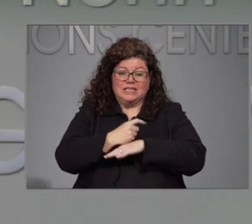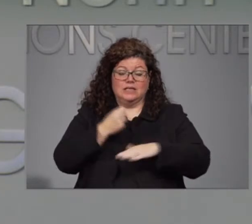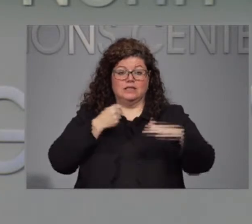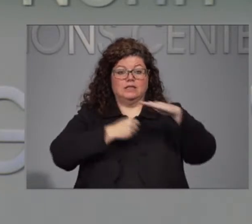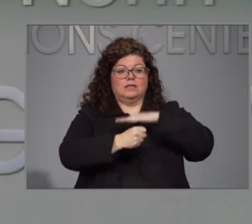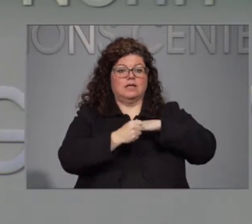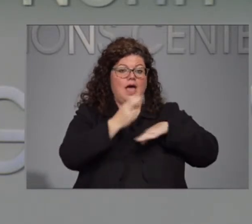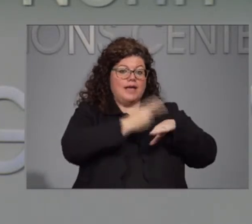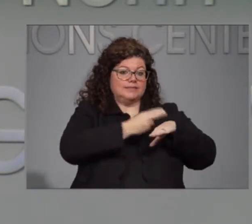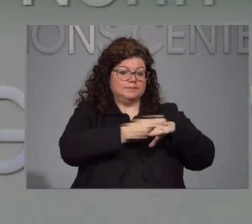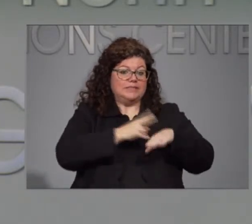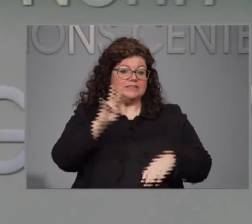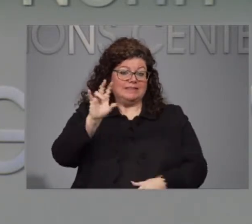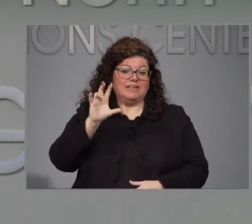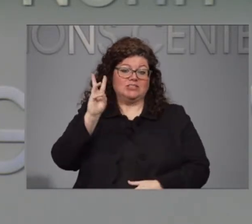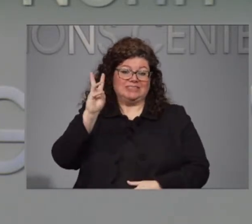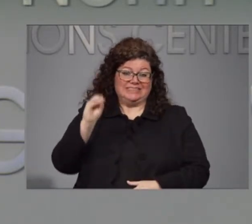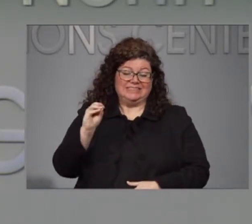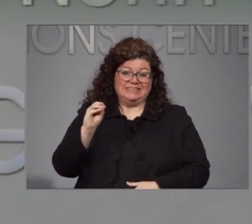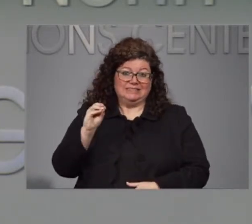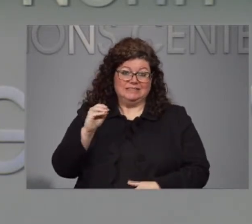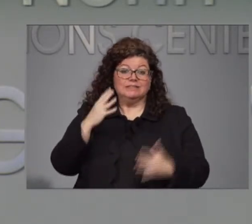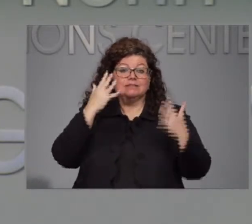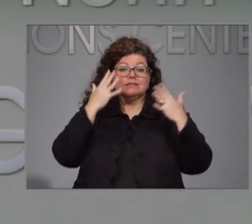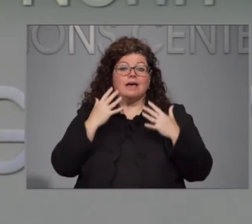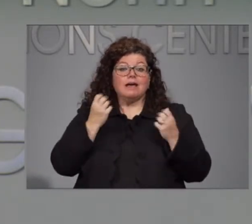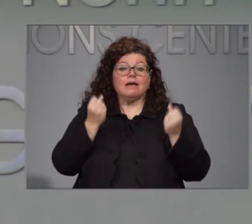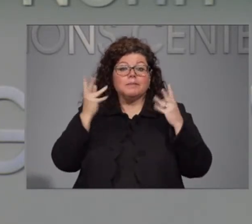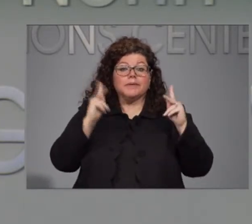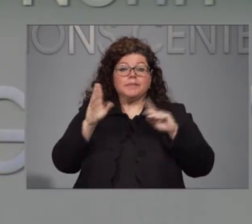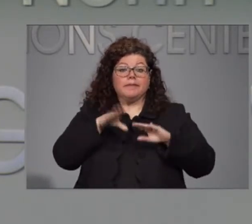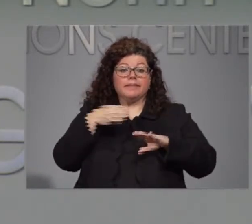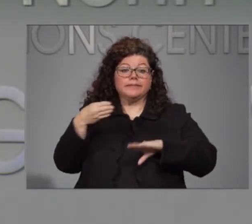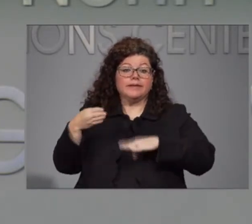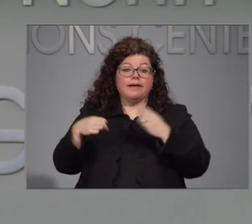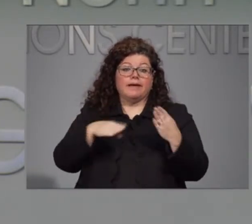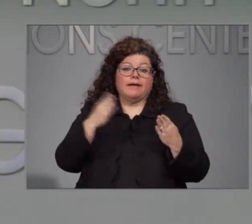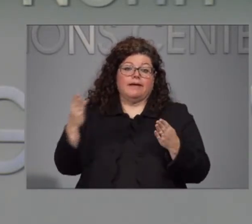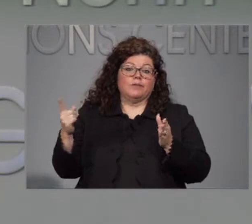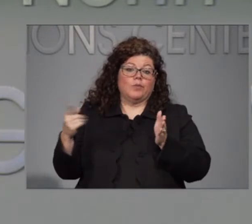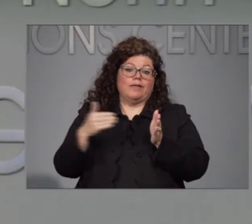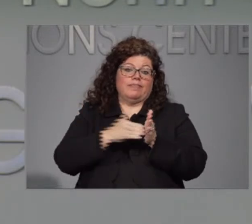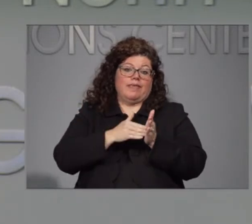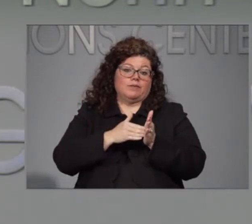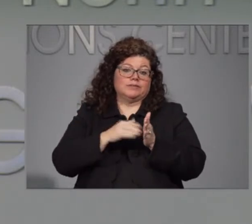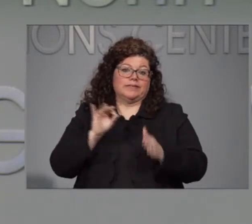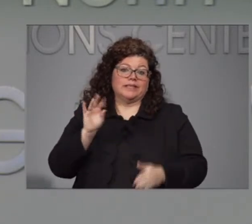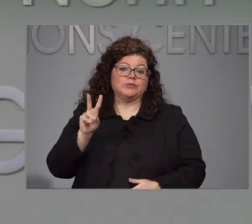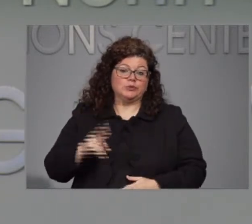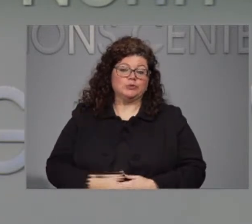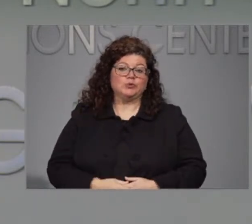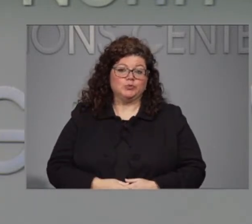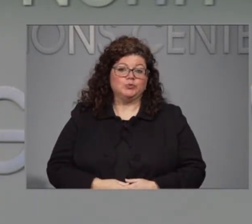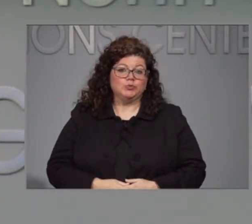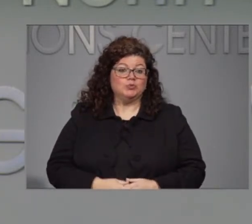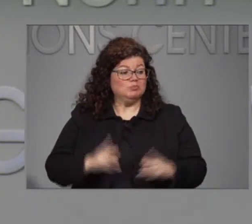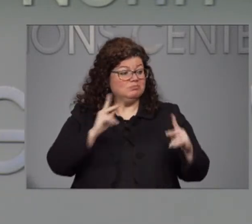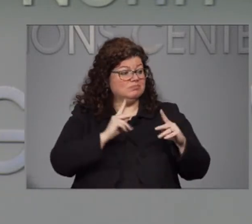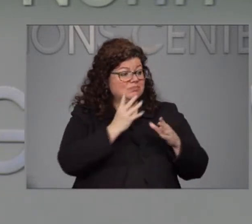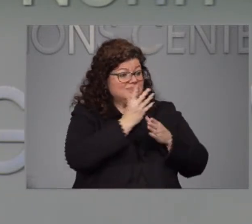sadly, 1,092 deaths. Dying from COVID-19 or mourning a loved